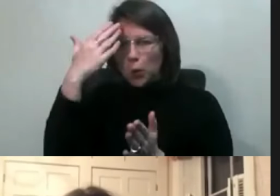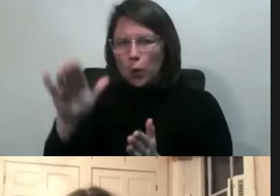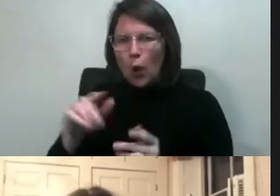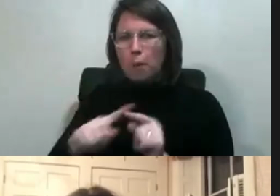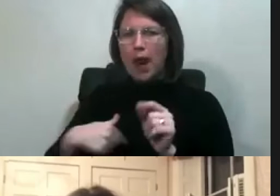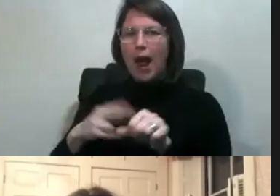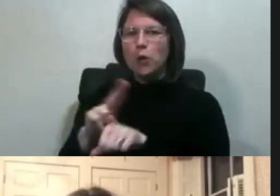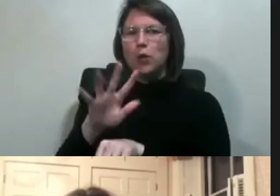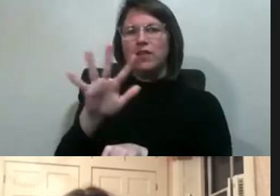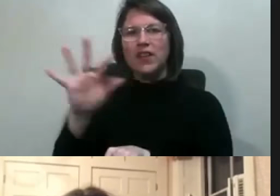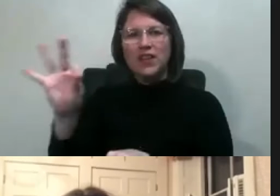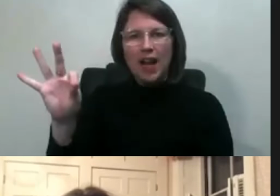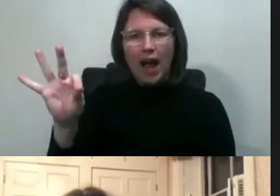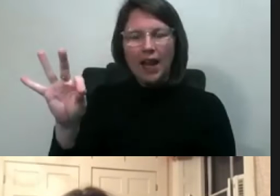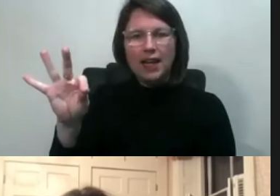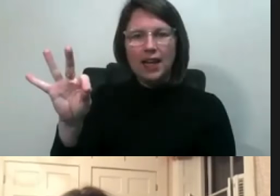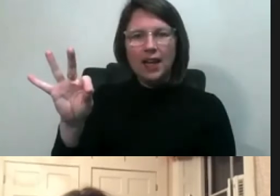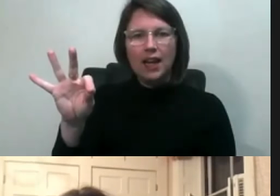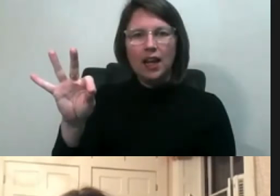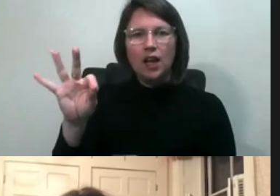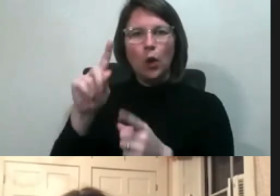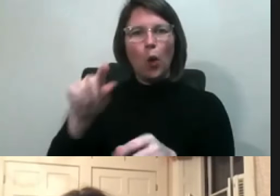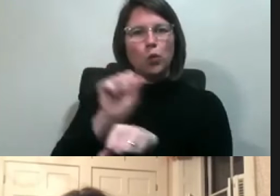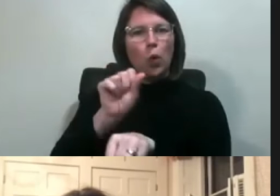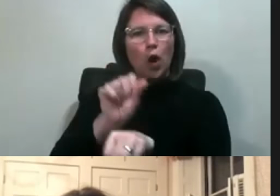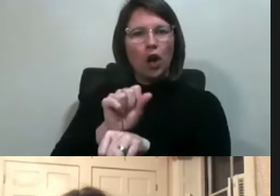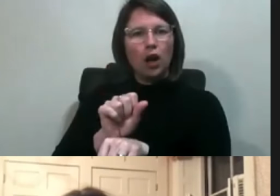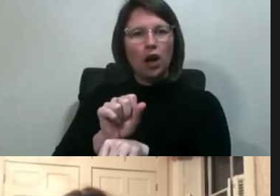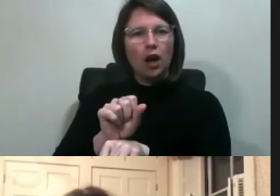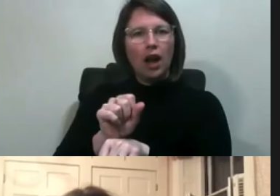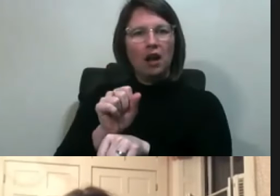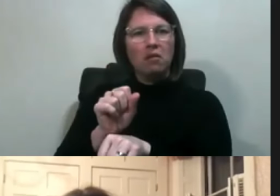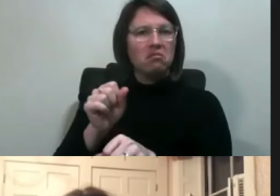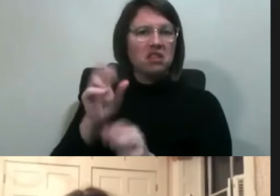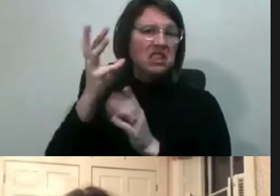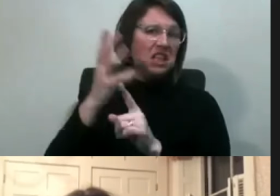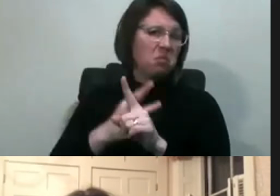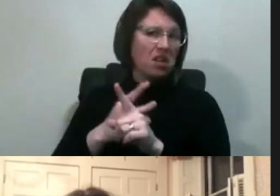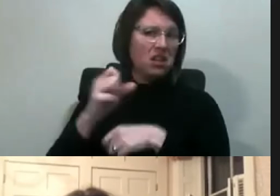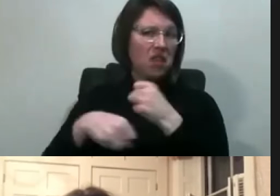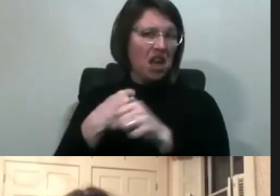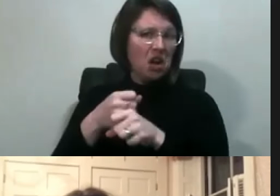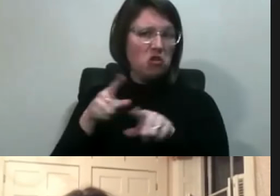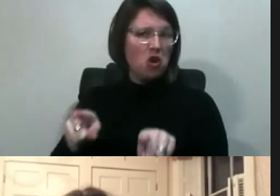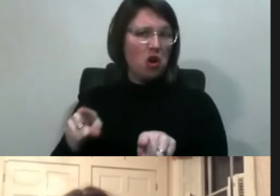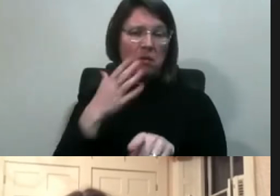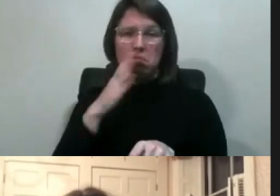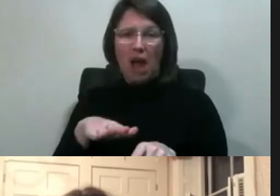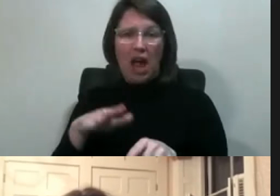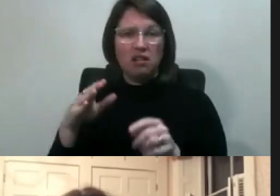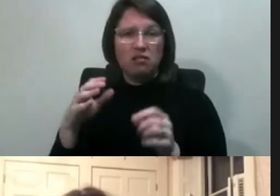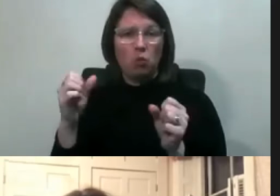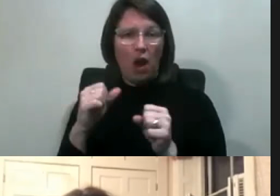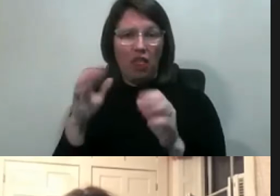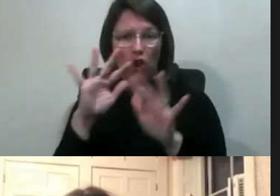I take the 59 to work, half of the year, especially the bad weather year. And if you